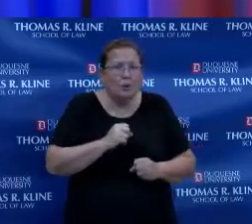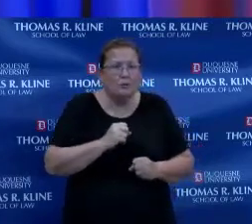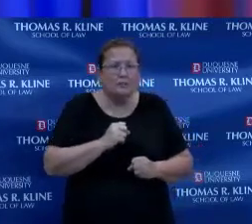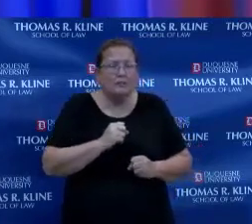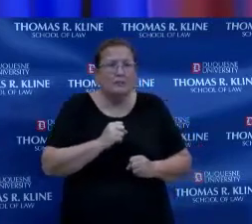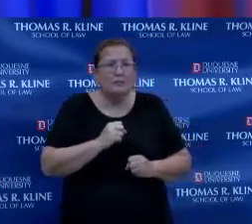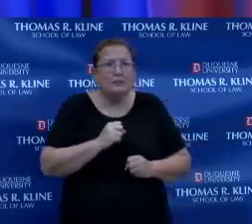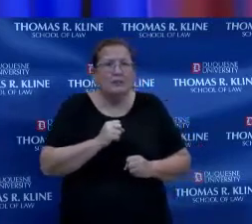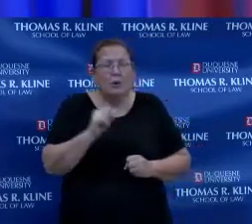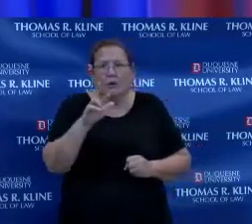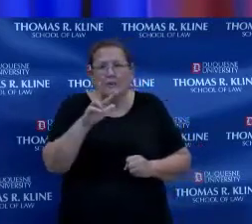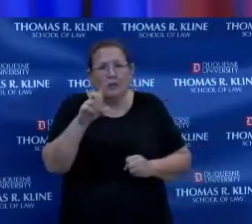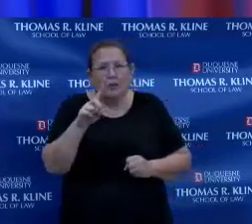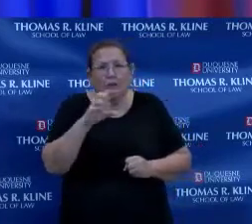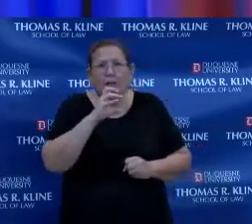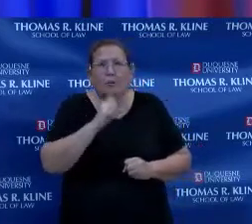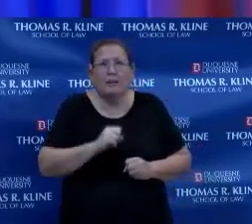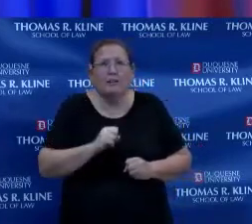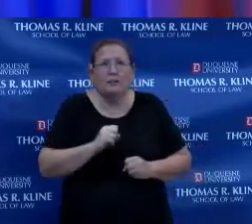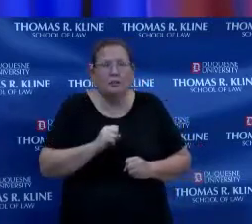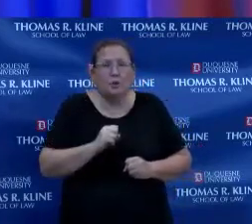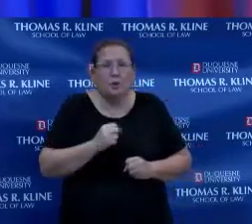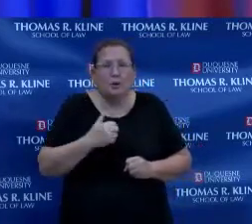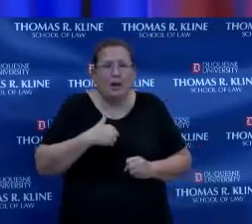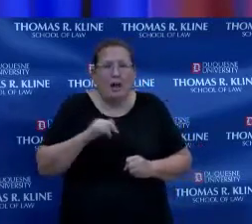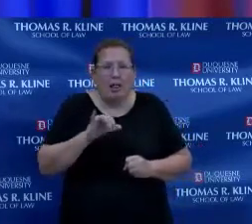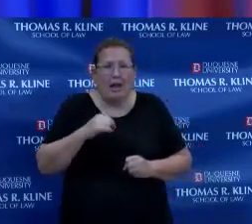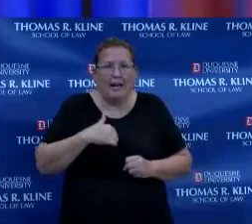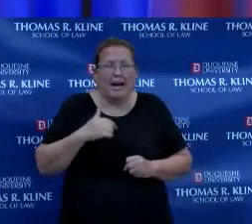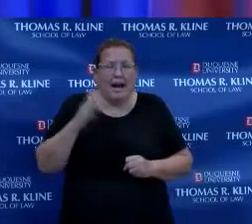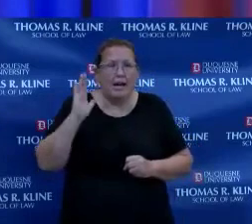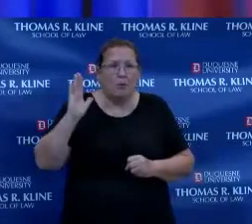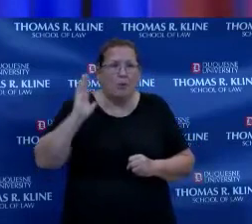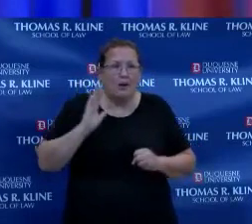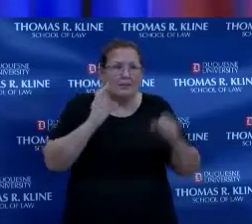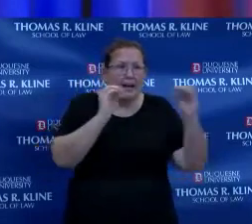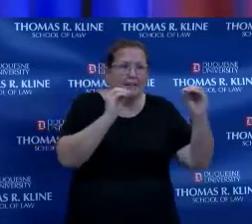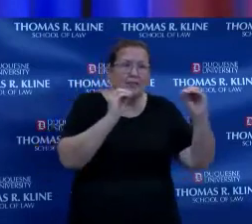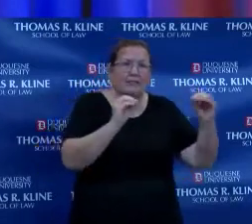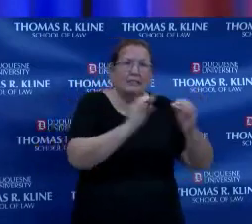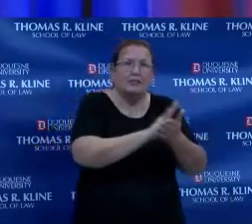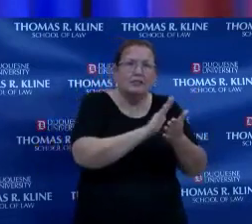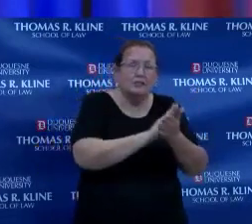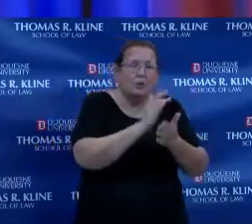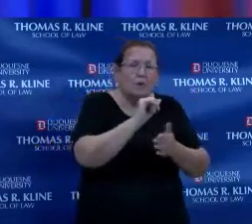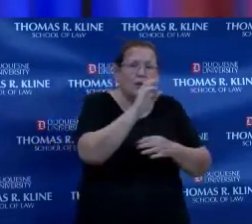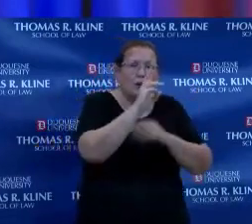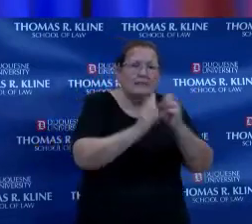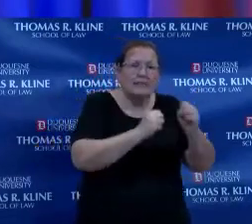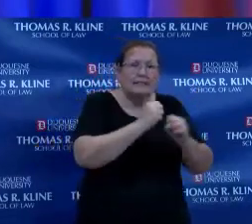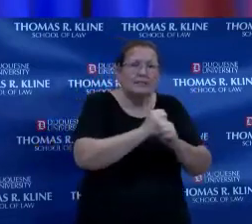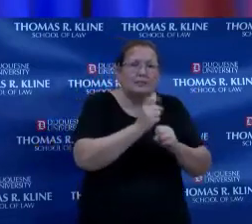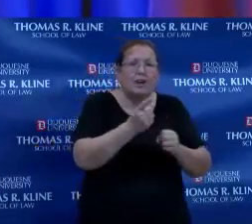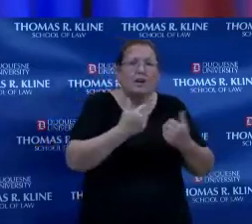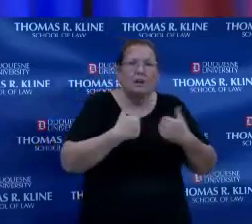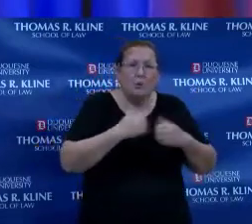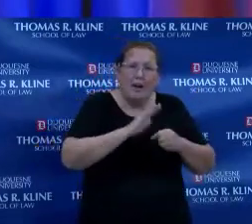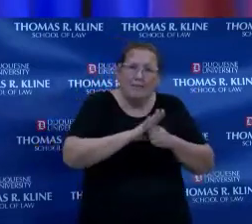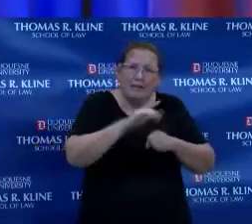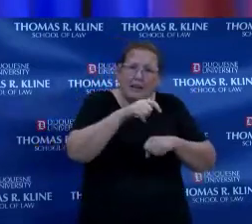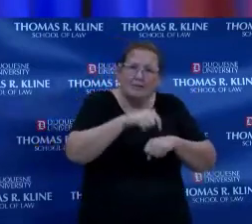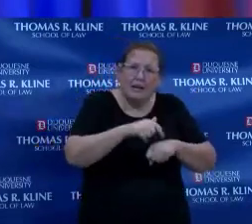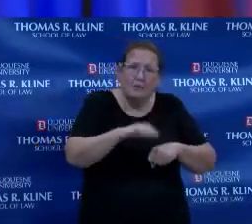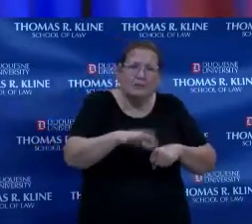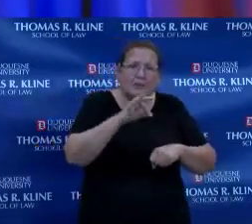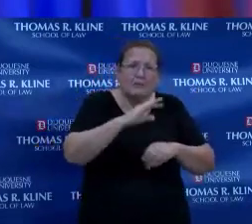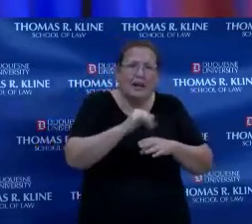or if you're 31 years old like I was after teaching school for 6 years, you have time to find